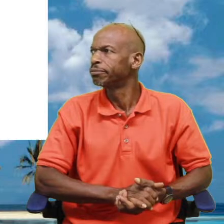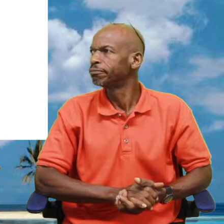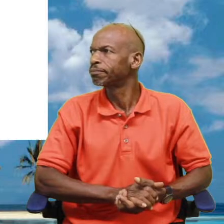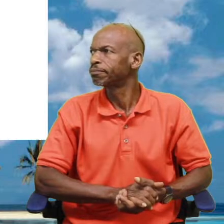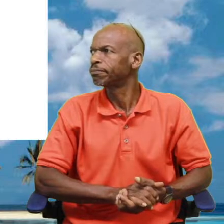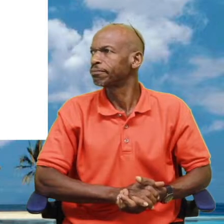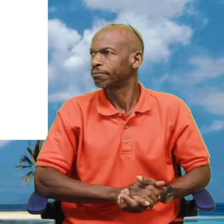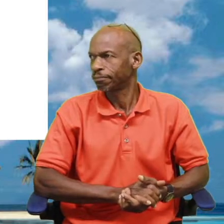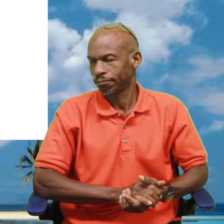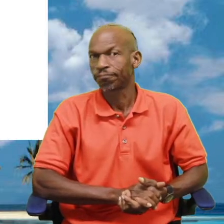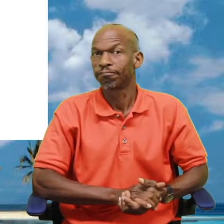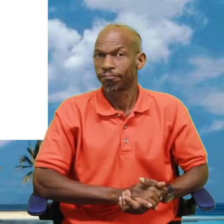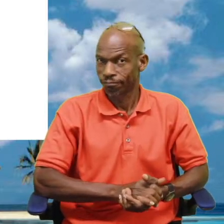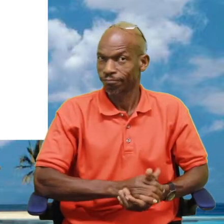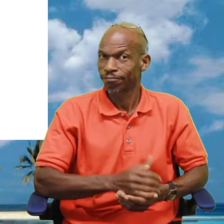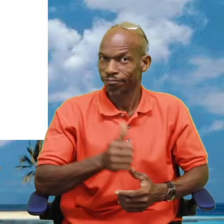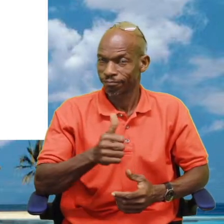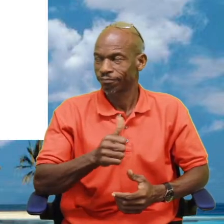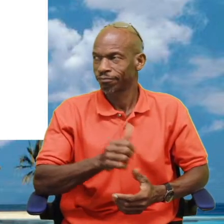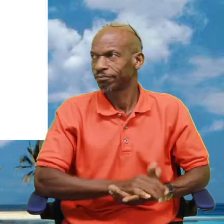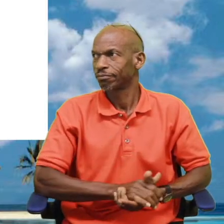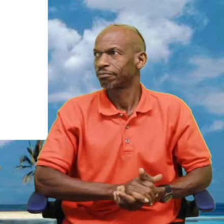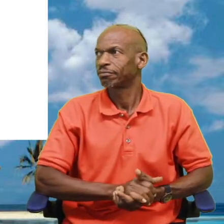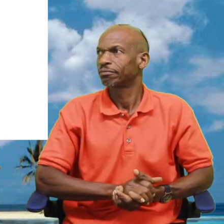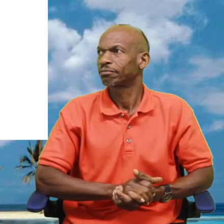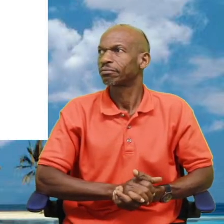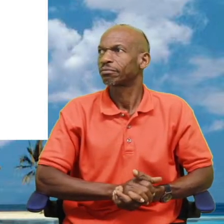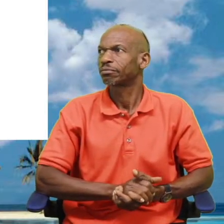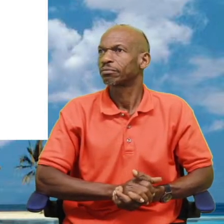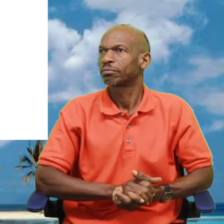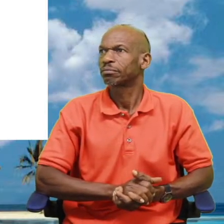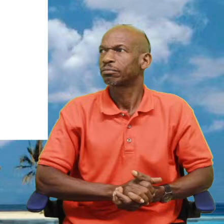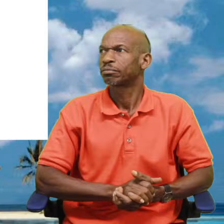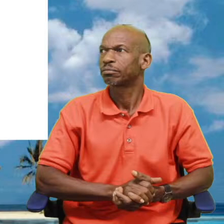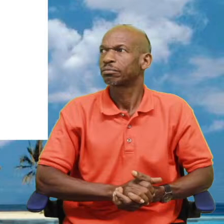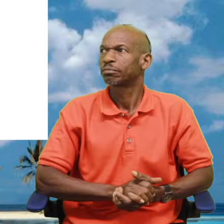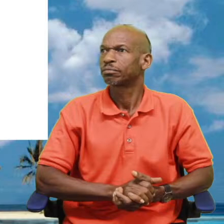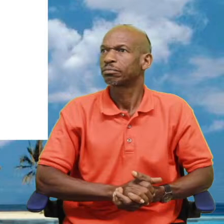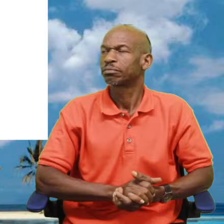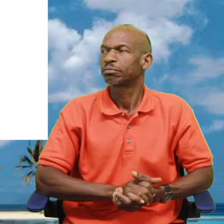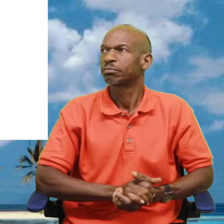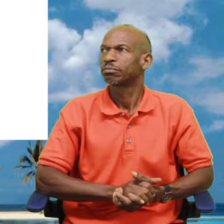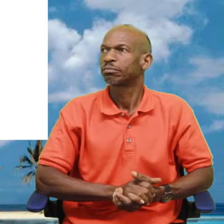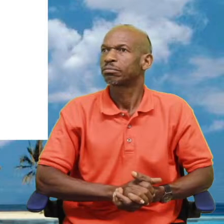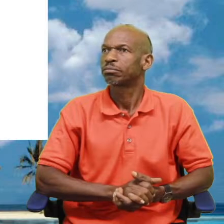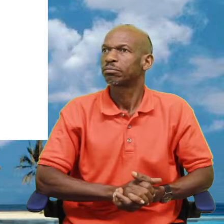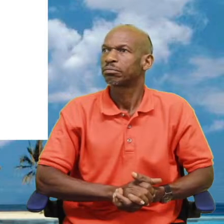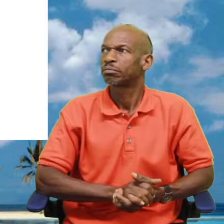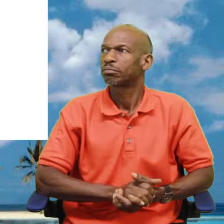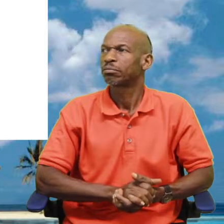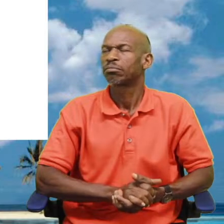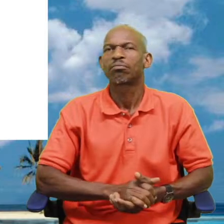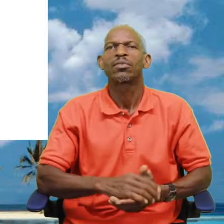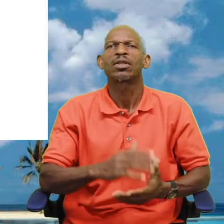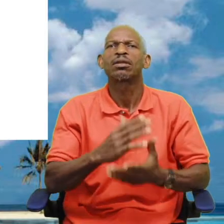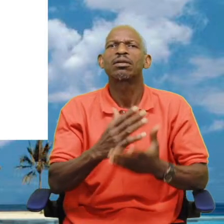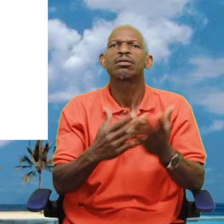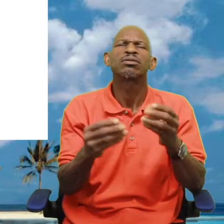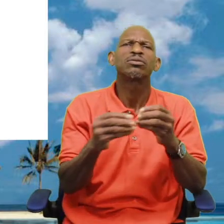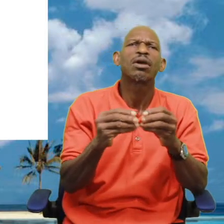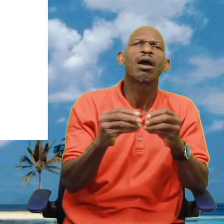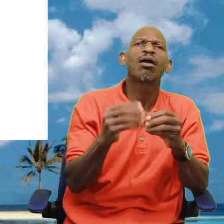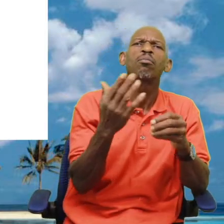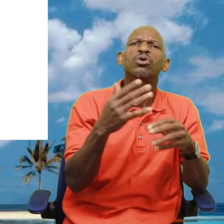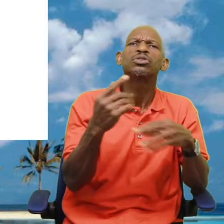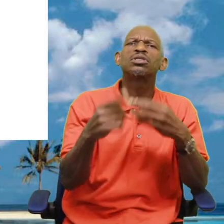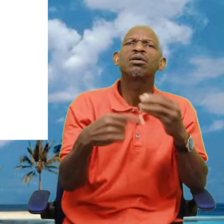All right, so you're looking at the dog. All right, so we have, and what could we say about it apart from it being